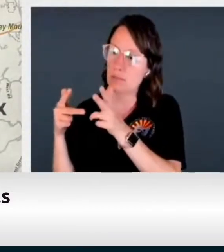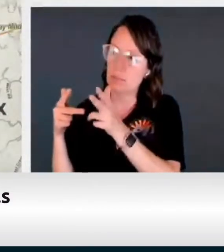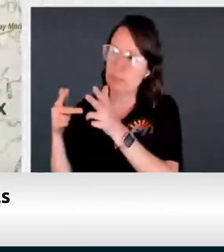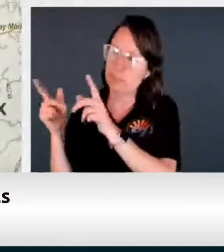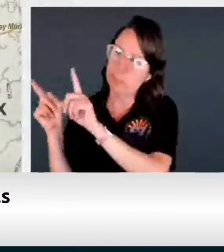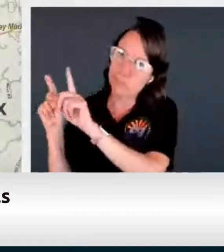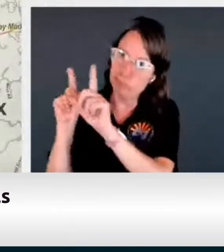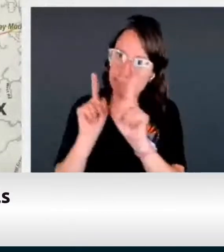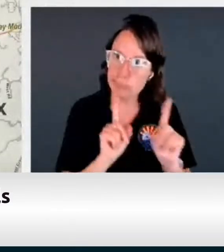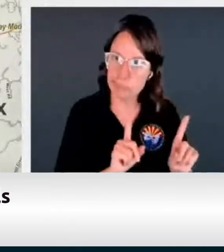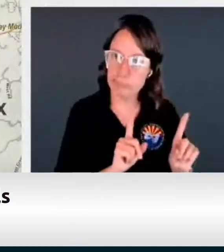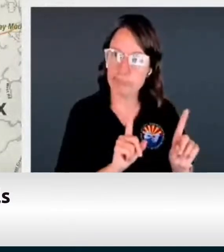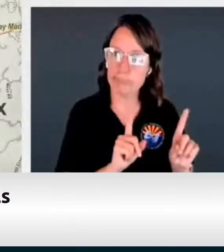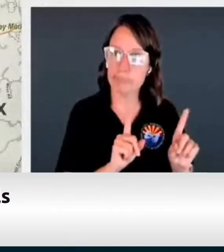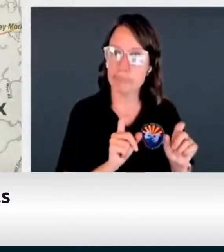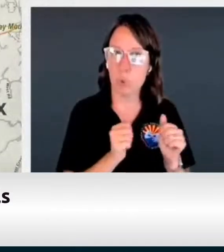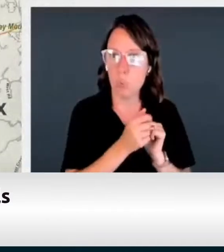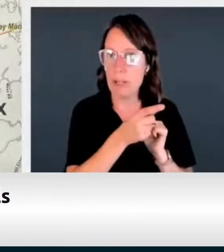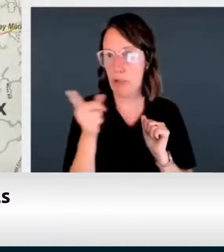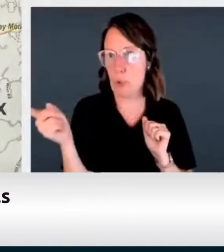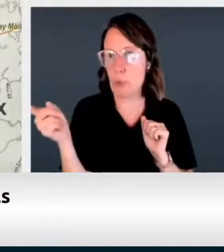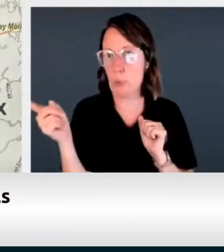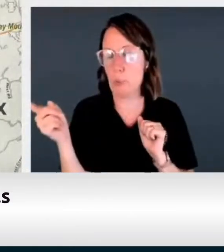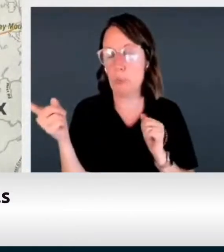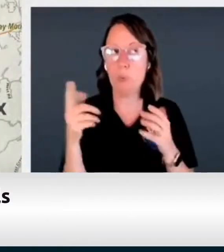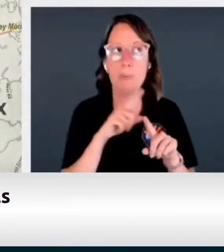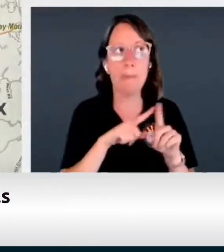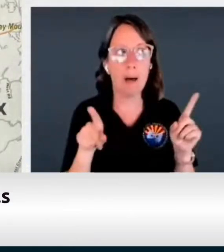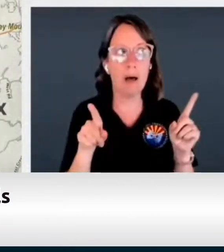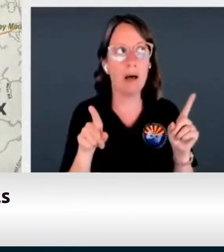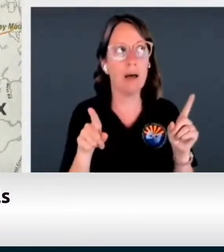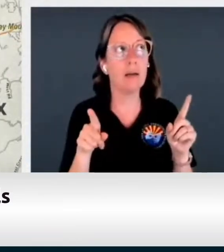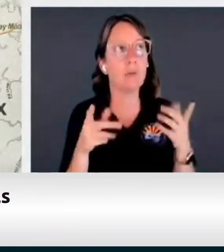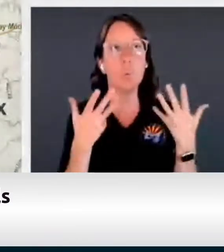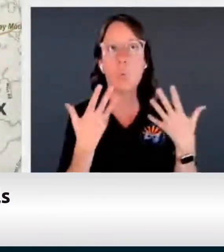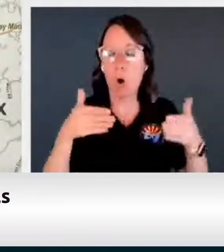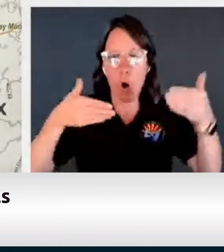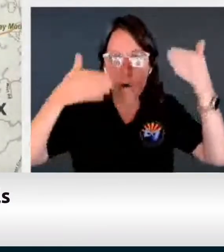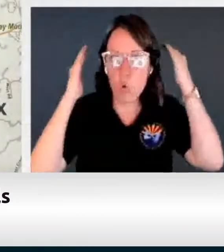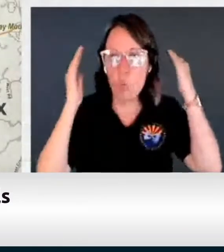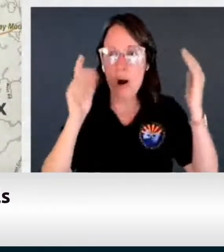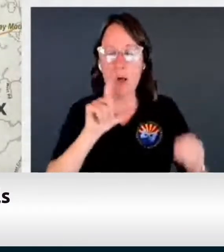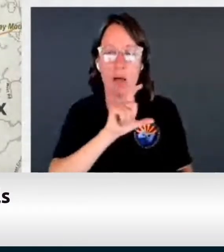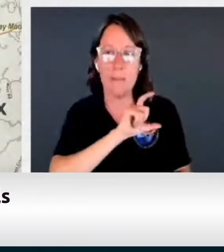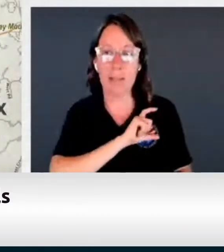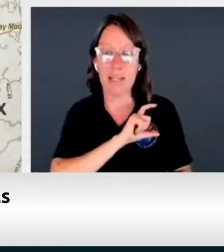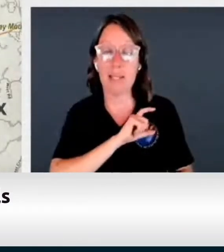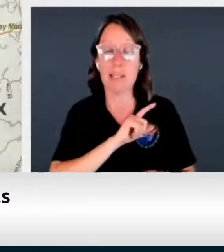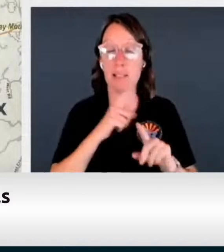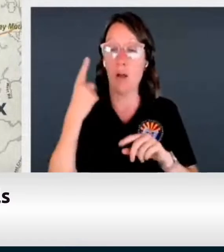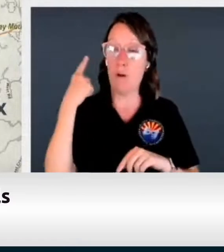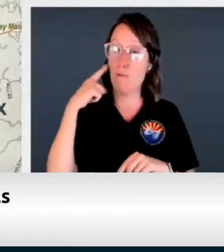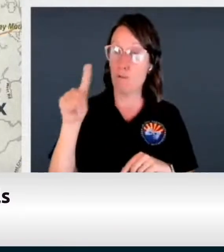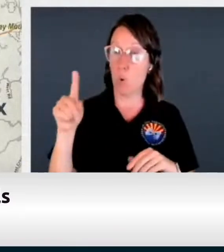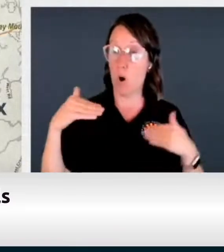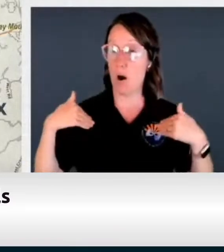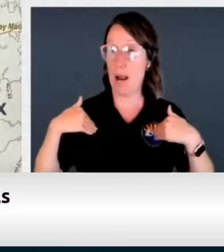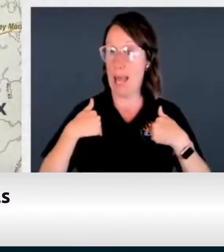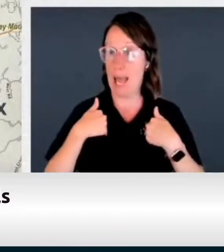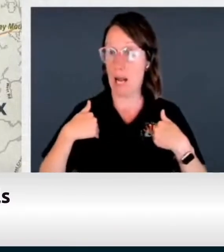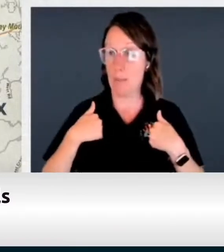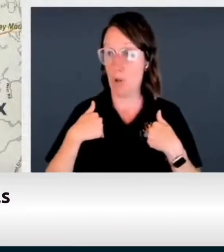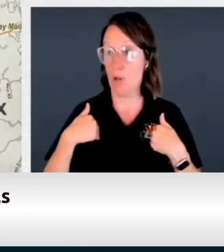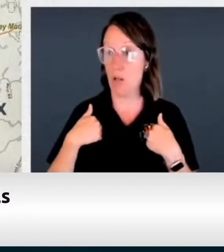things with our assistance because again, with the livestock training, we essentially are signing you off that you've taken